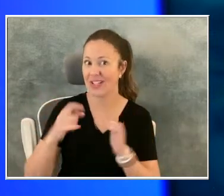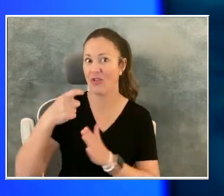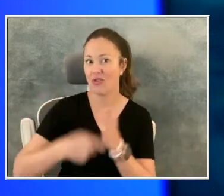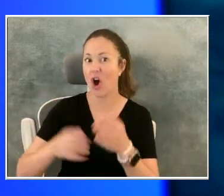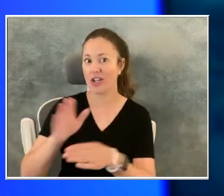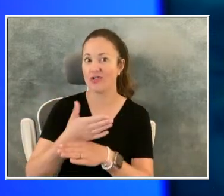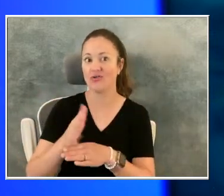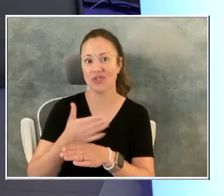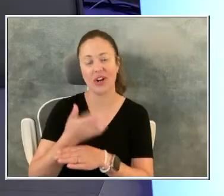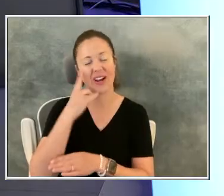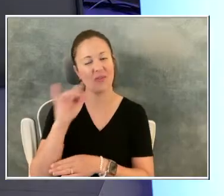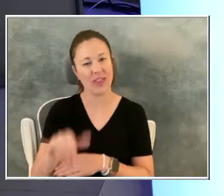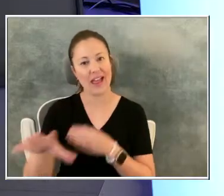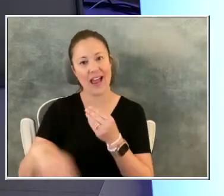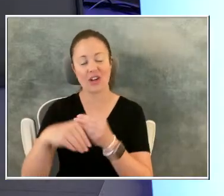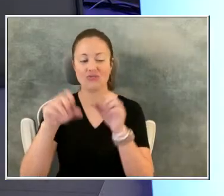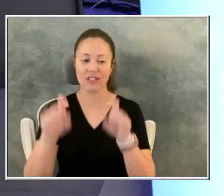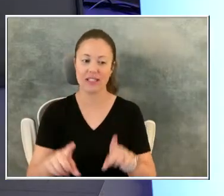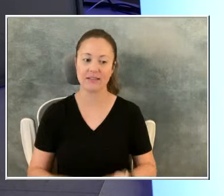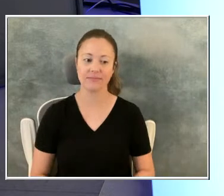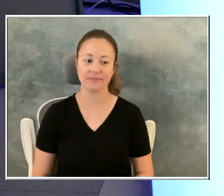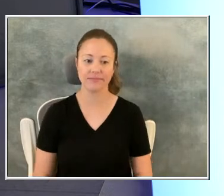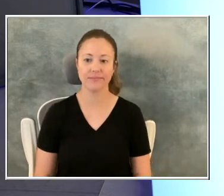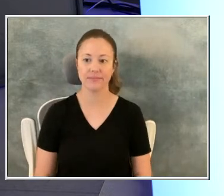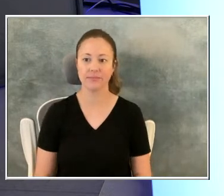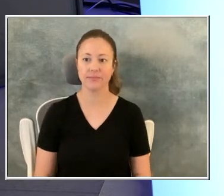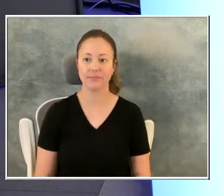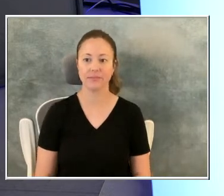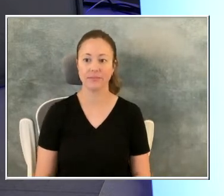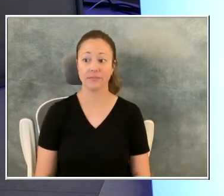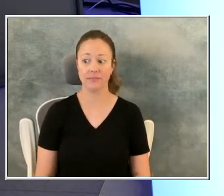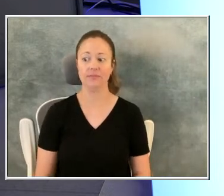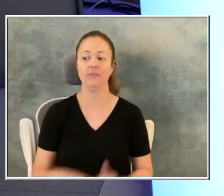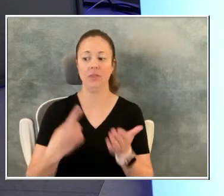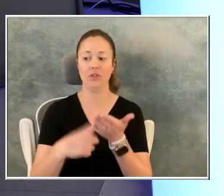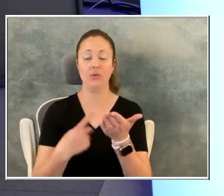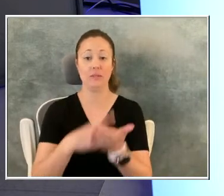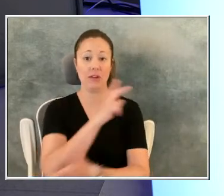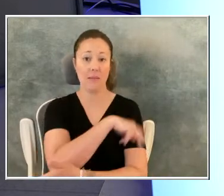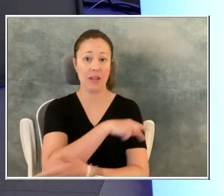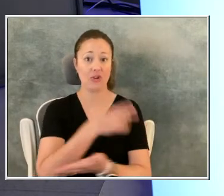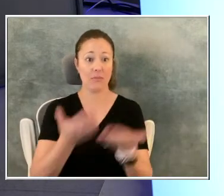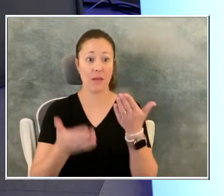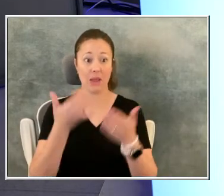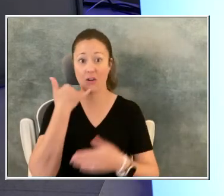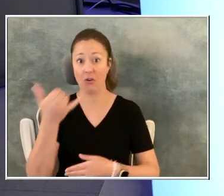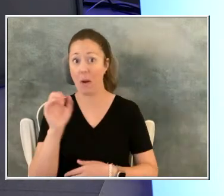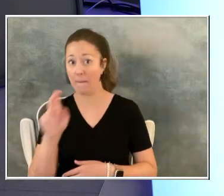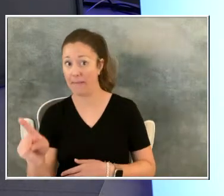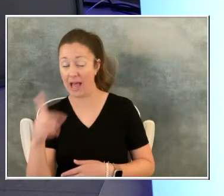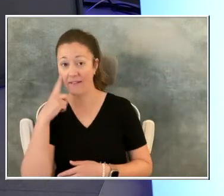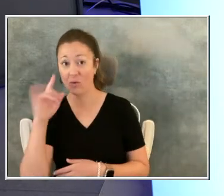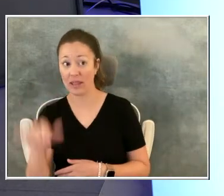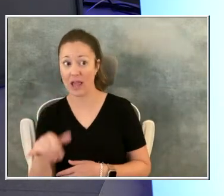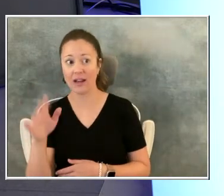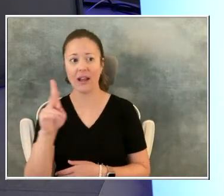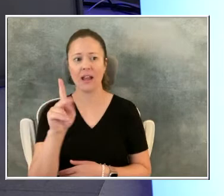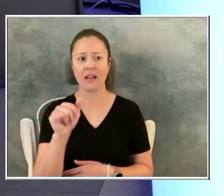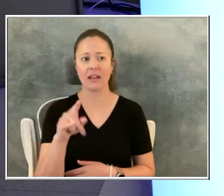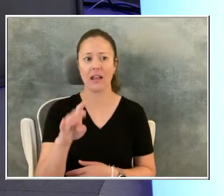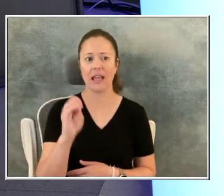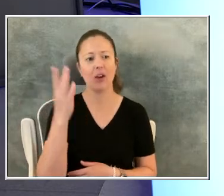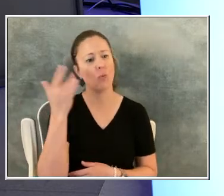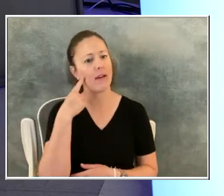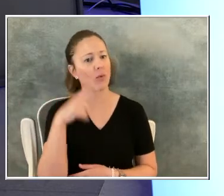supplemental exams. So on top of imaging, patients can sometimes be called back for a biopsy. Katie, you were called back. Why is that? They